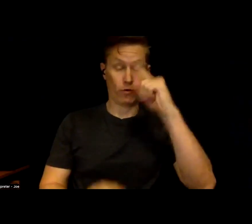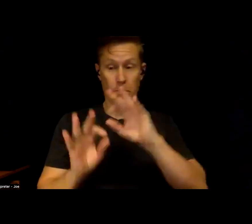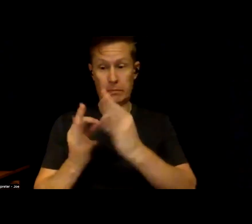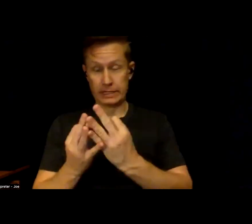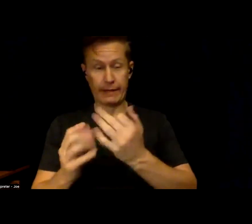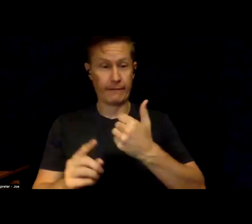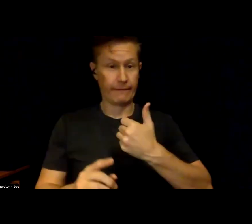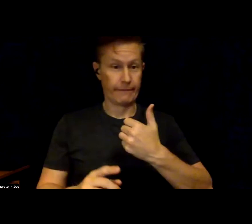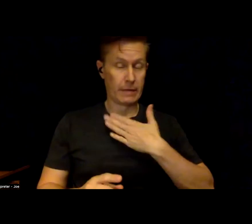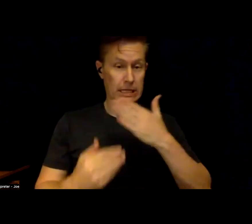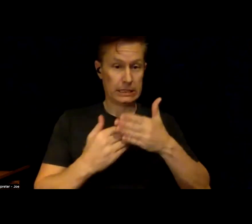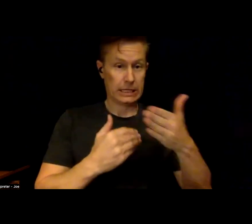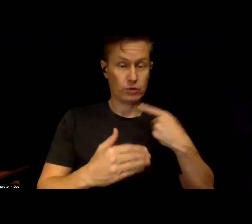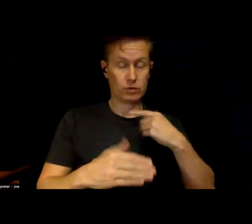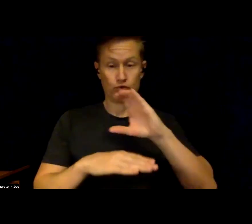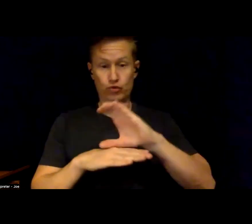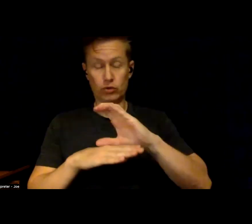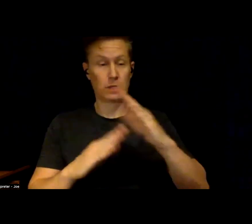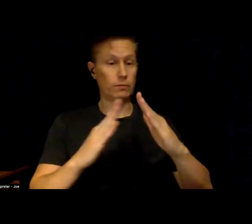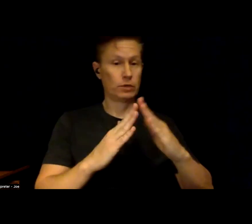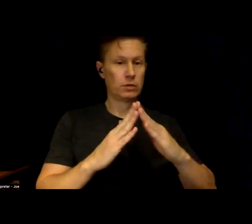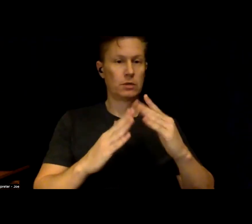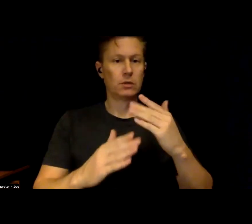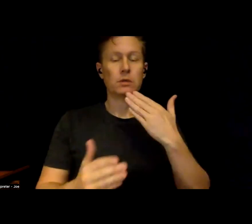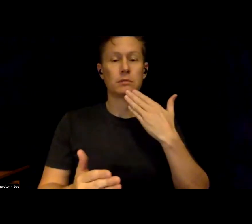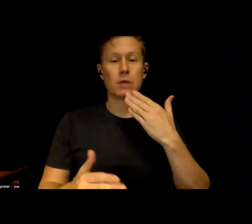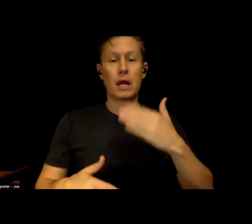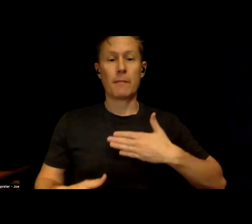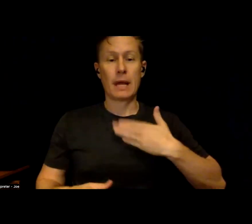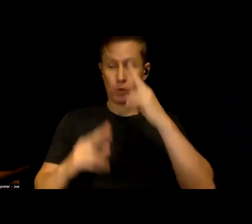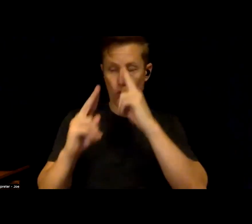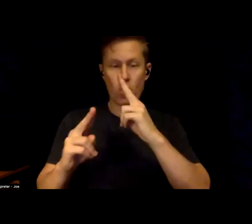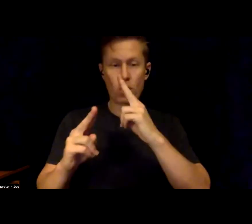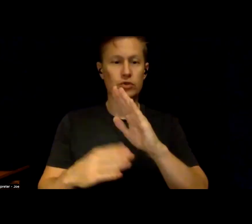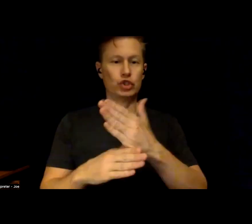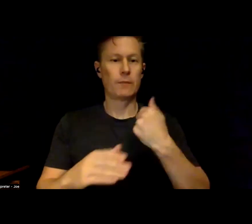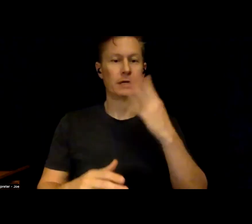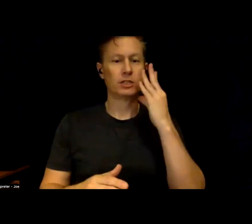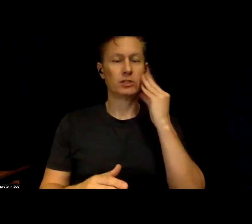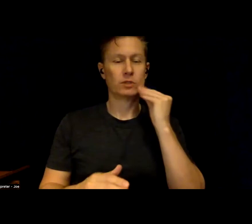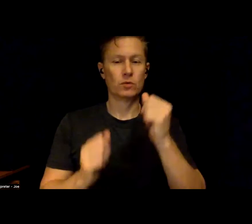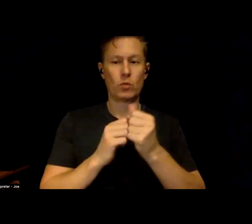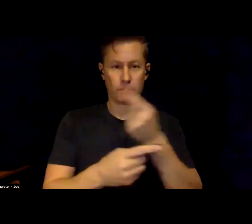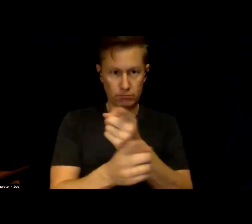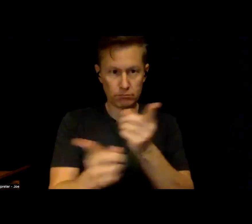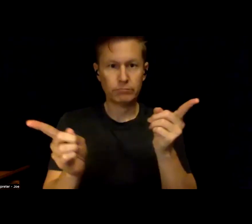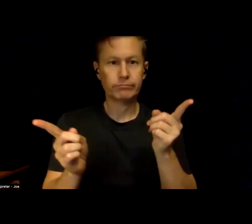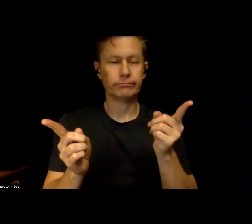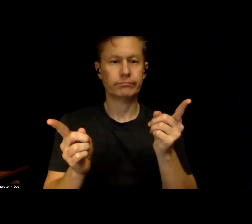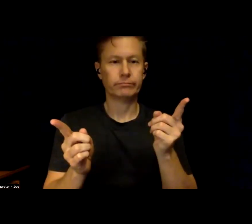and our community. And I'm honored to have been given the opportunity to share my experiences with you on this historical anniversary. Thank you.